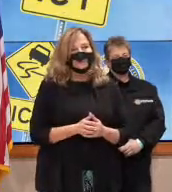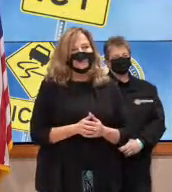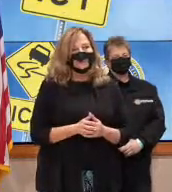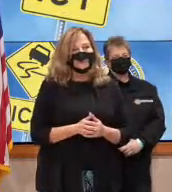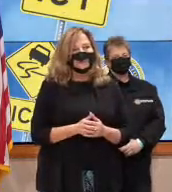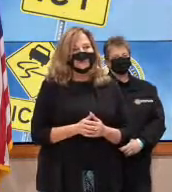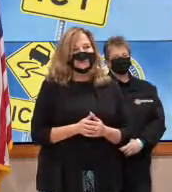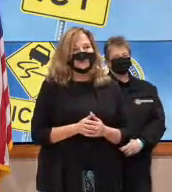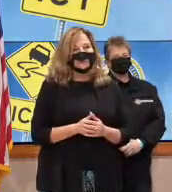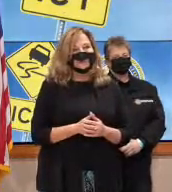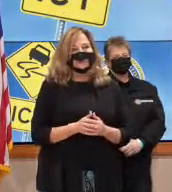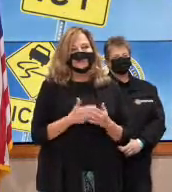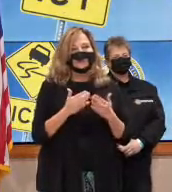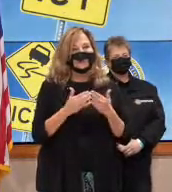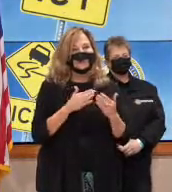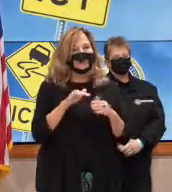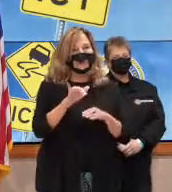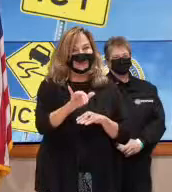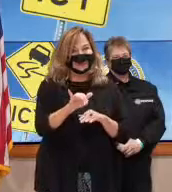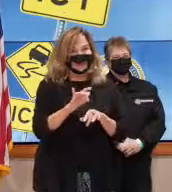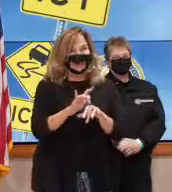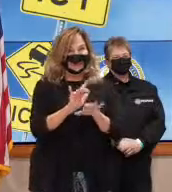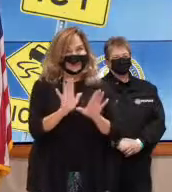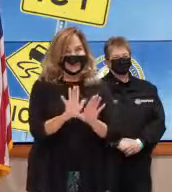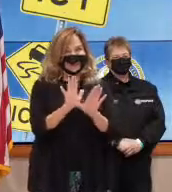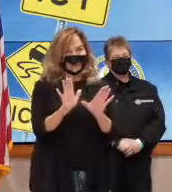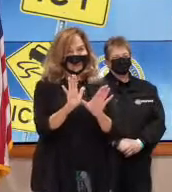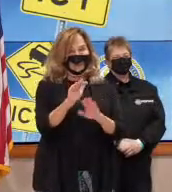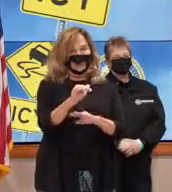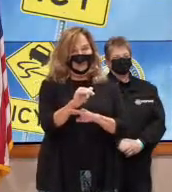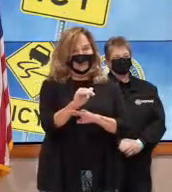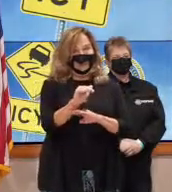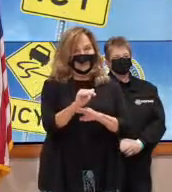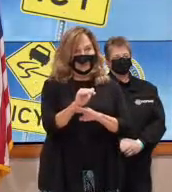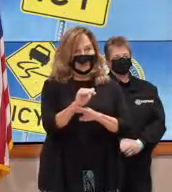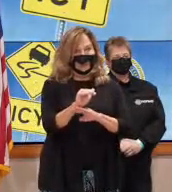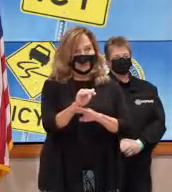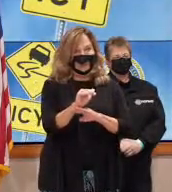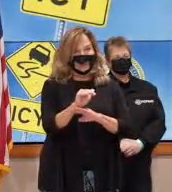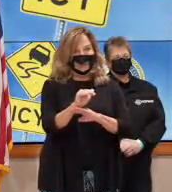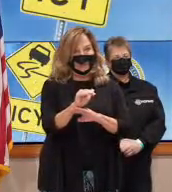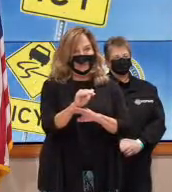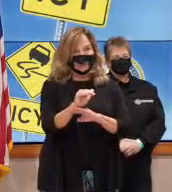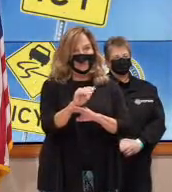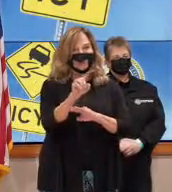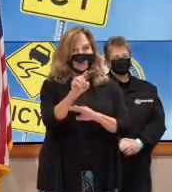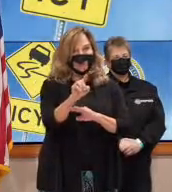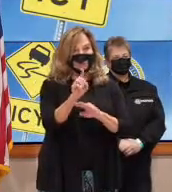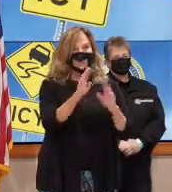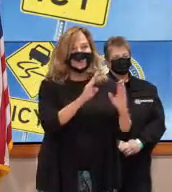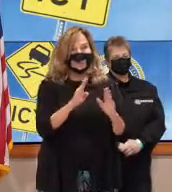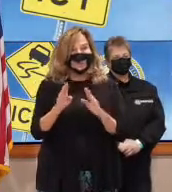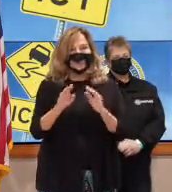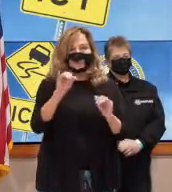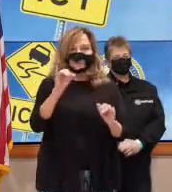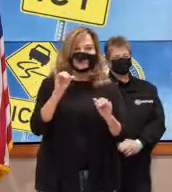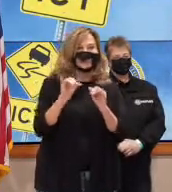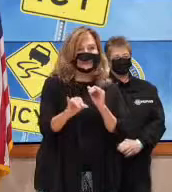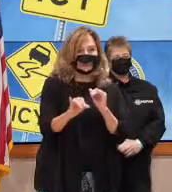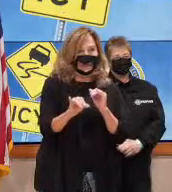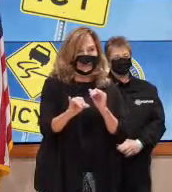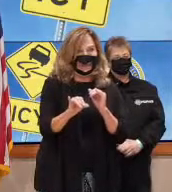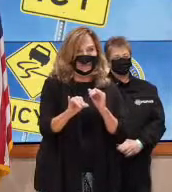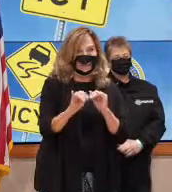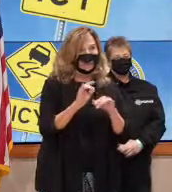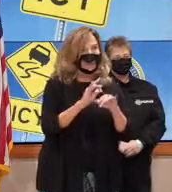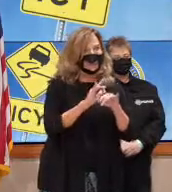Wherever you are on Sunday evening, prepare to stay there until at least